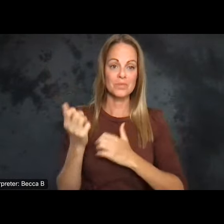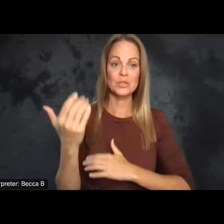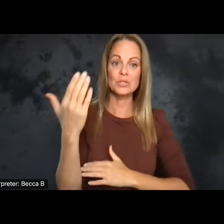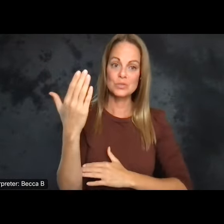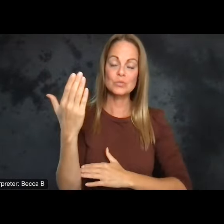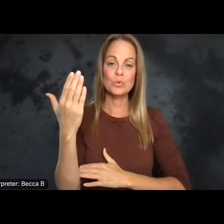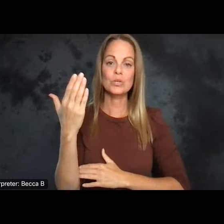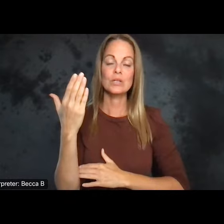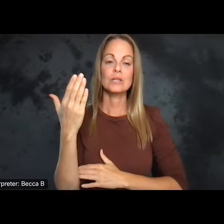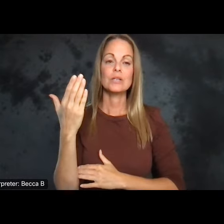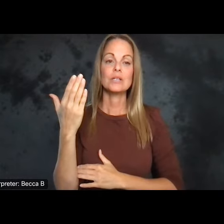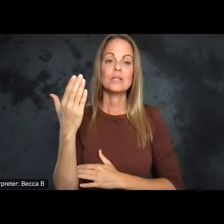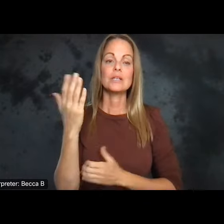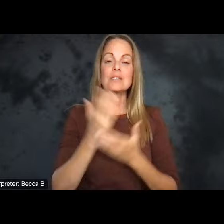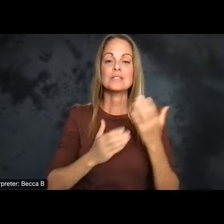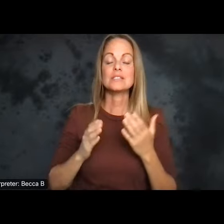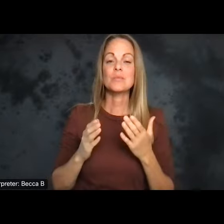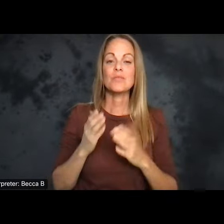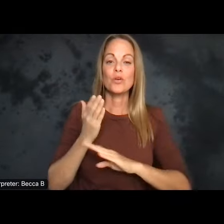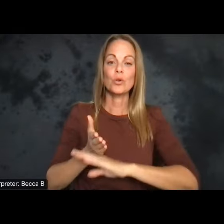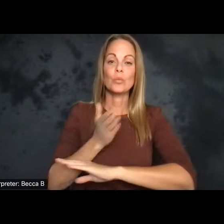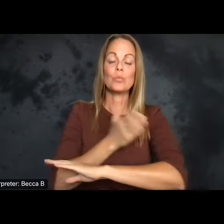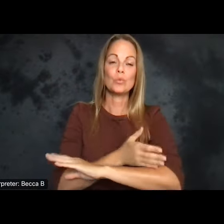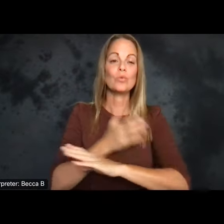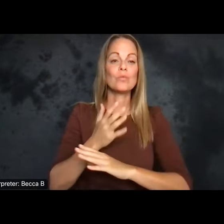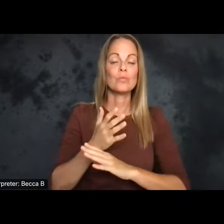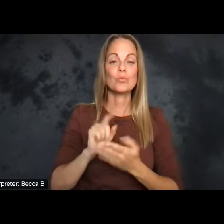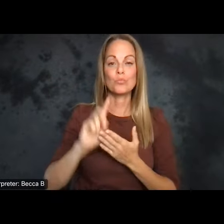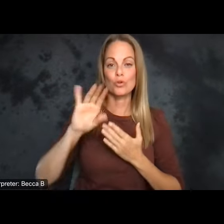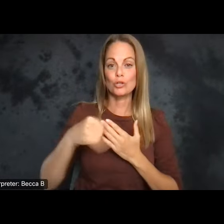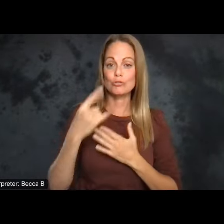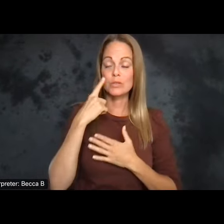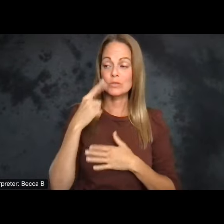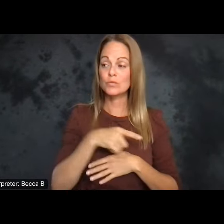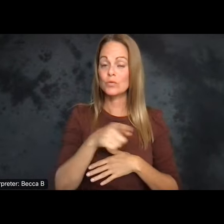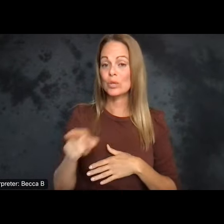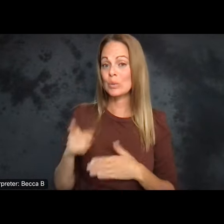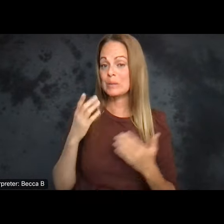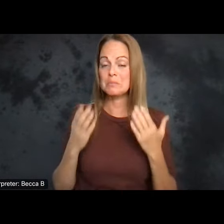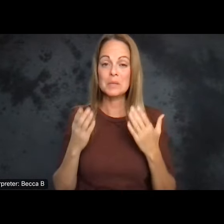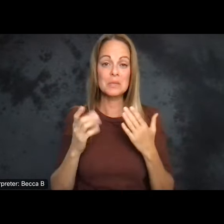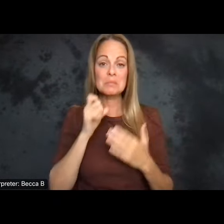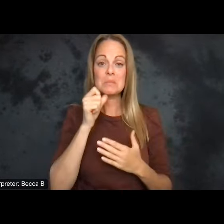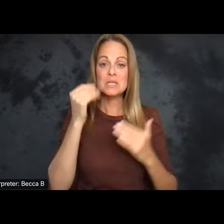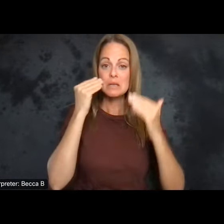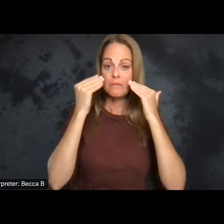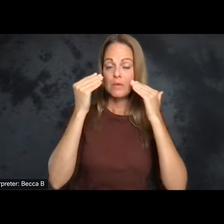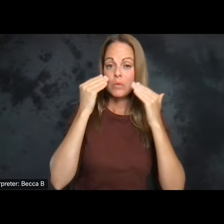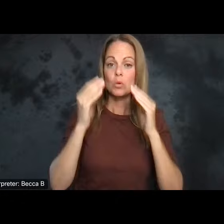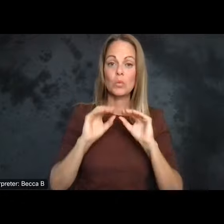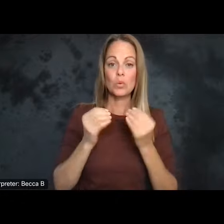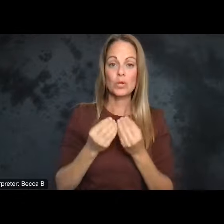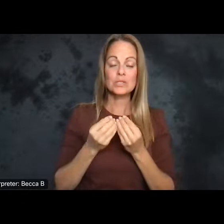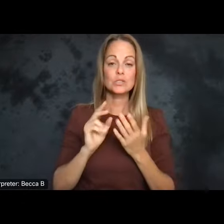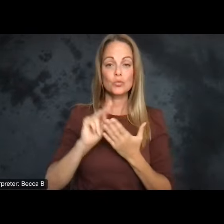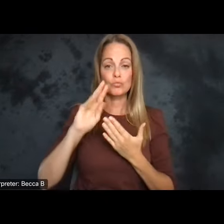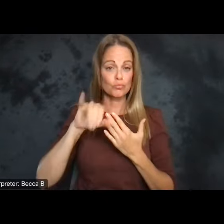some of our capital improvement projects here. For those that may be not or less familiar with our organization, our